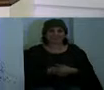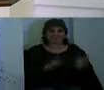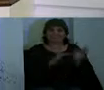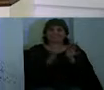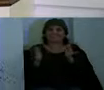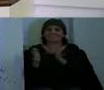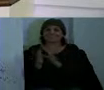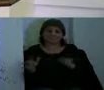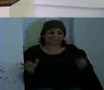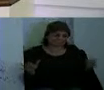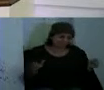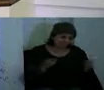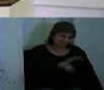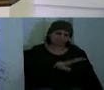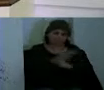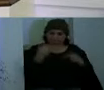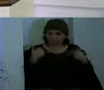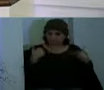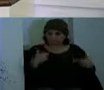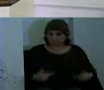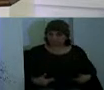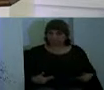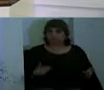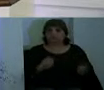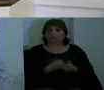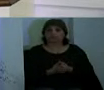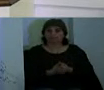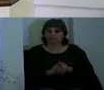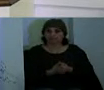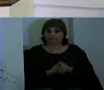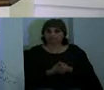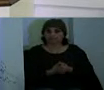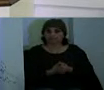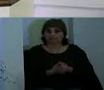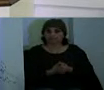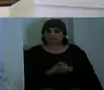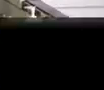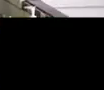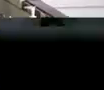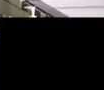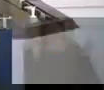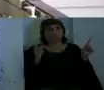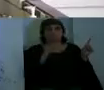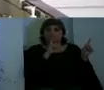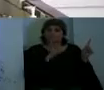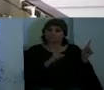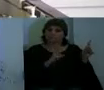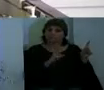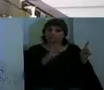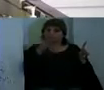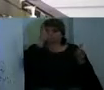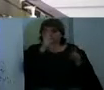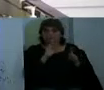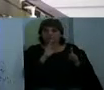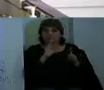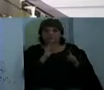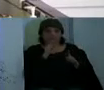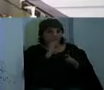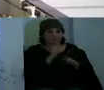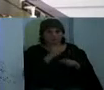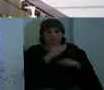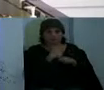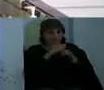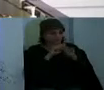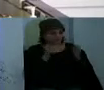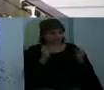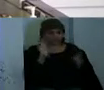Jesus was fully human, but he was God. He didn't break his neck to do that.